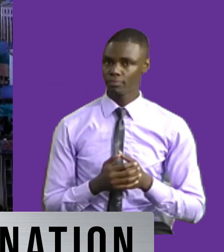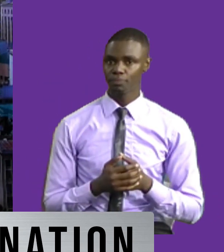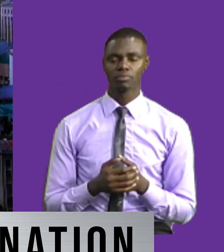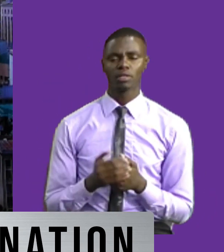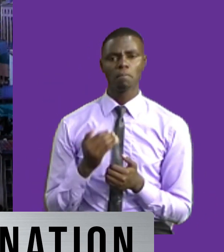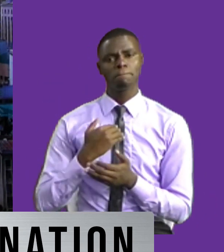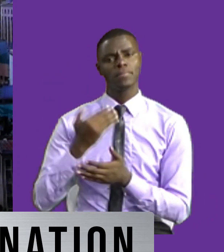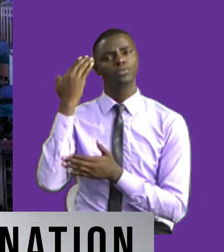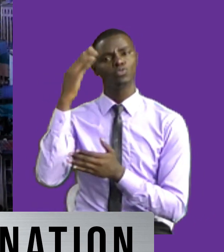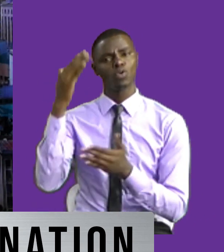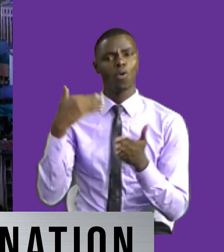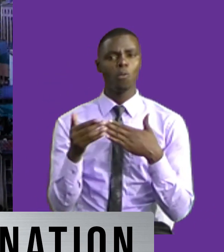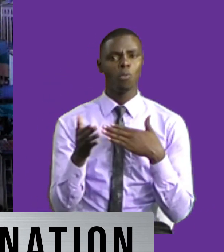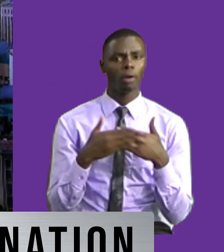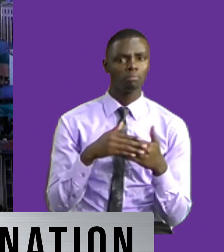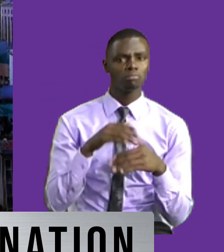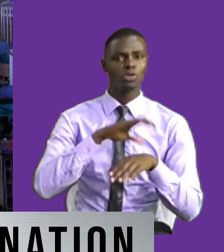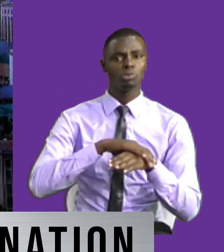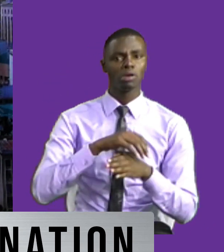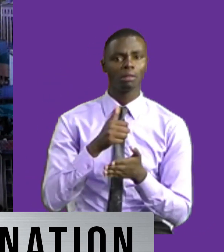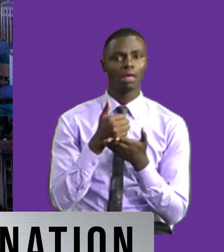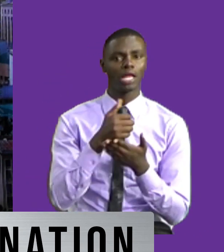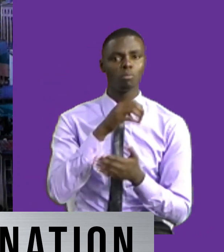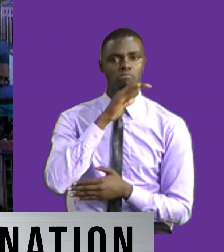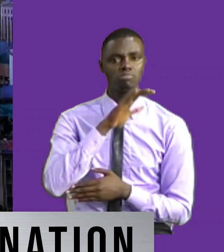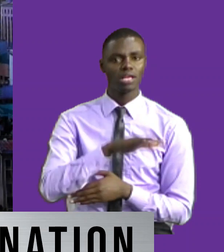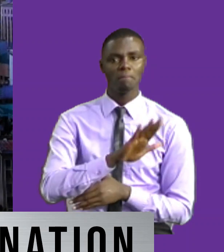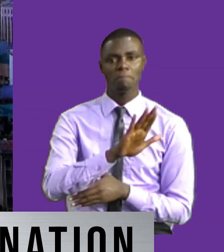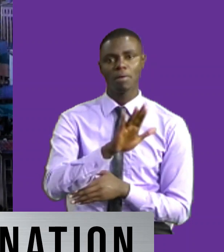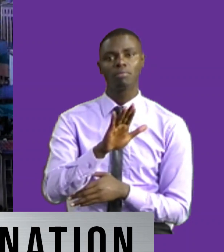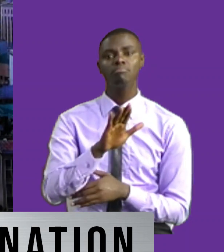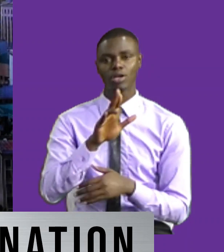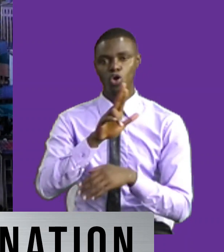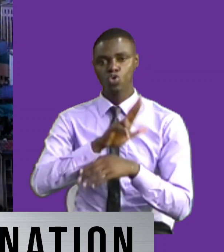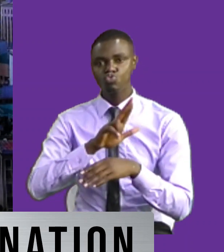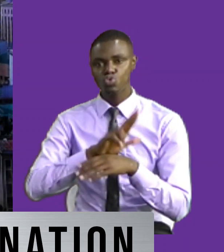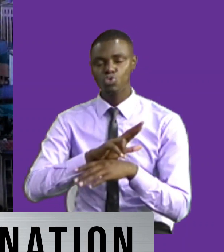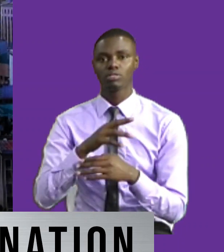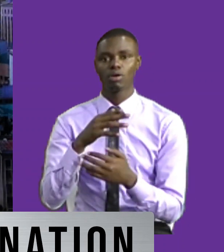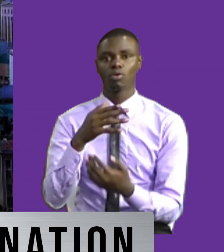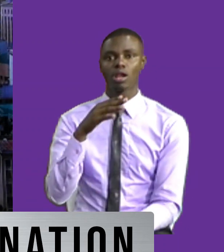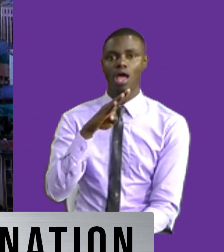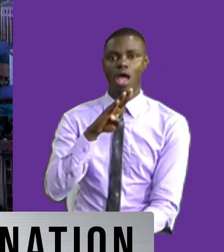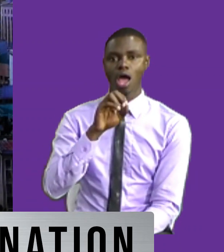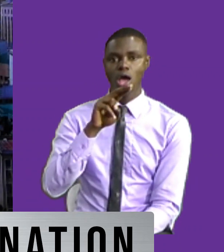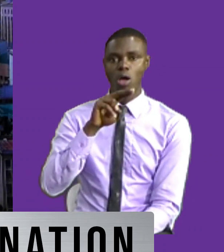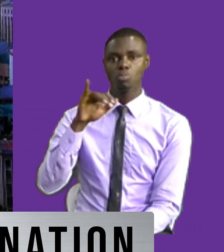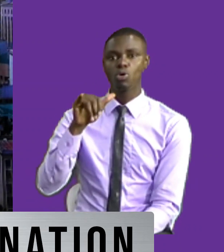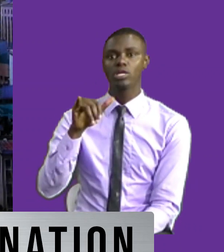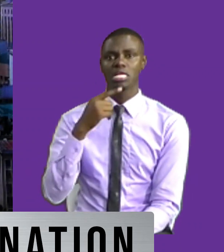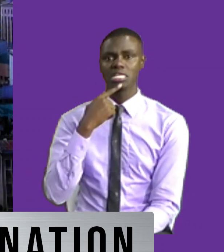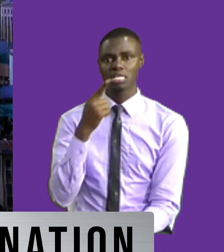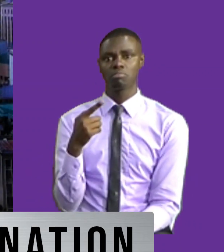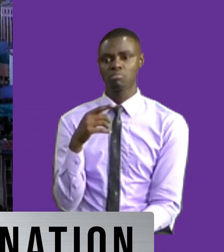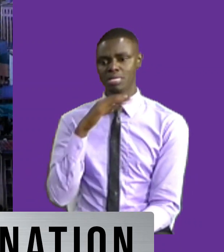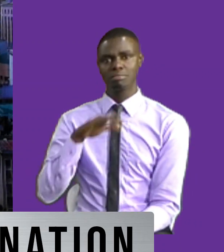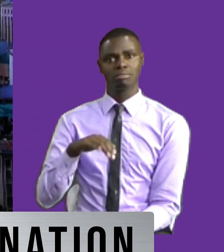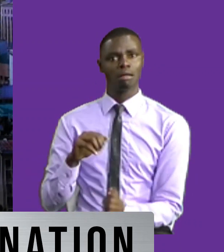I don't know whether you get the help of your son or sons. You know, Boni Khandwale said he has 10 sons.